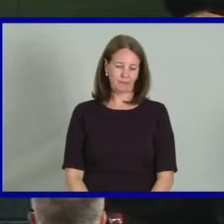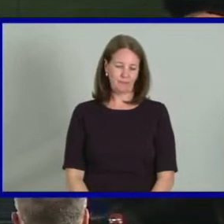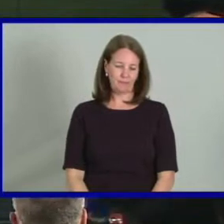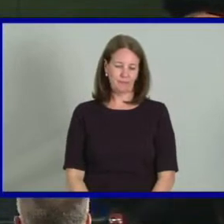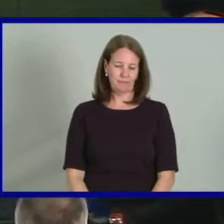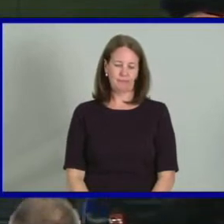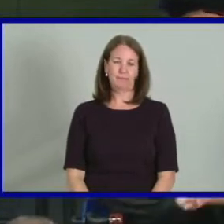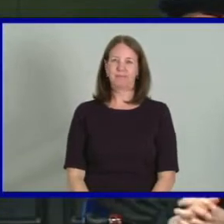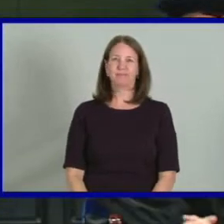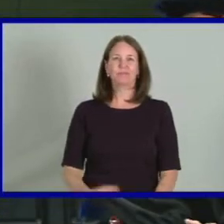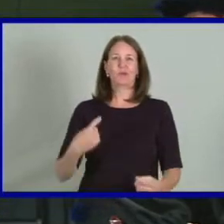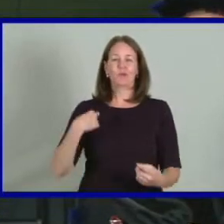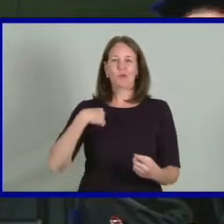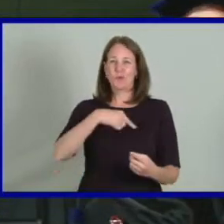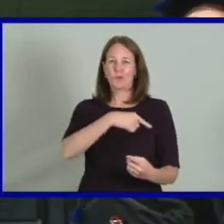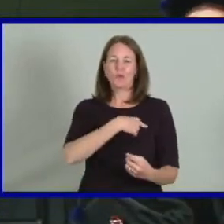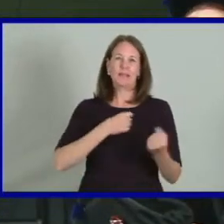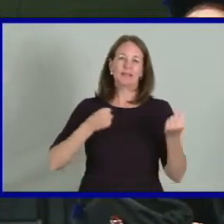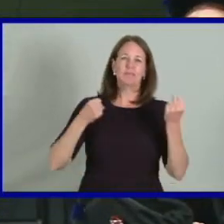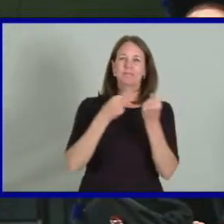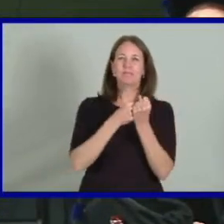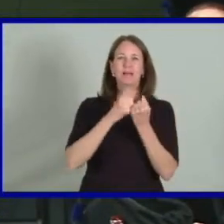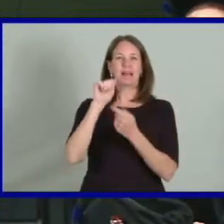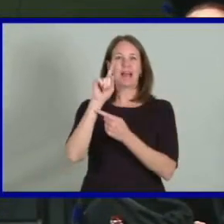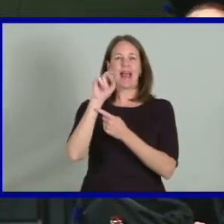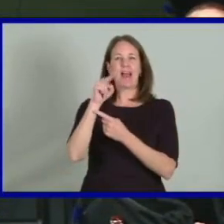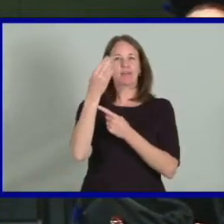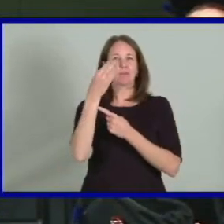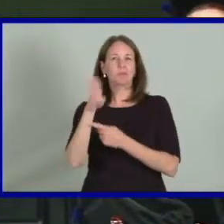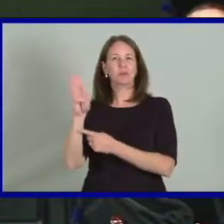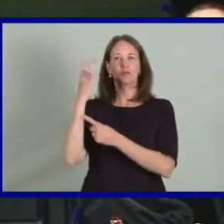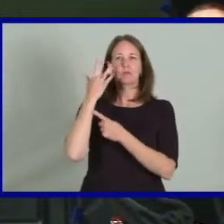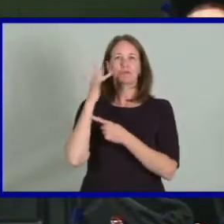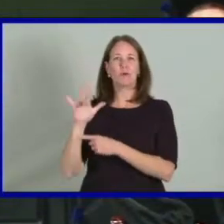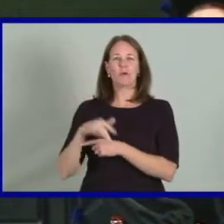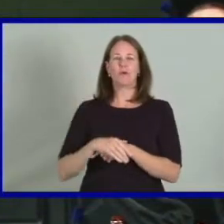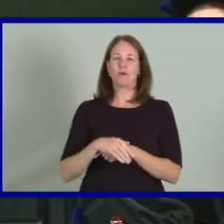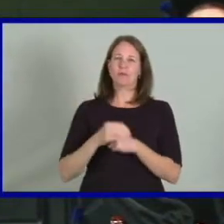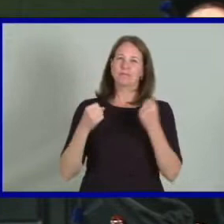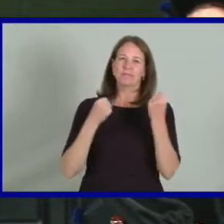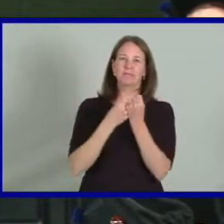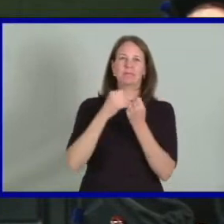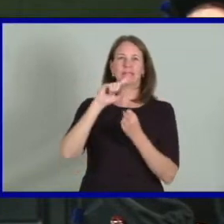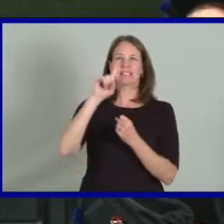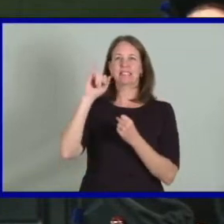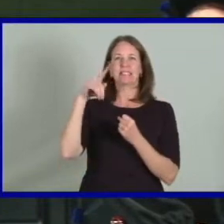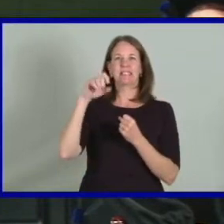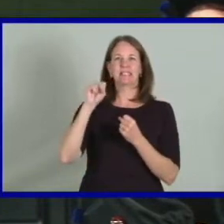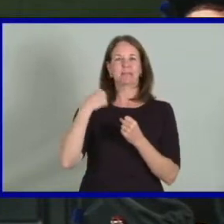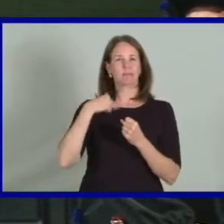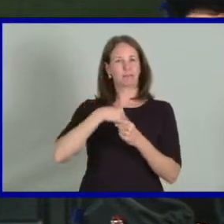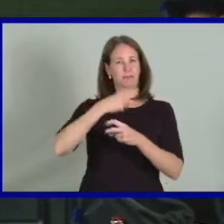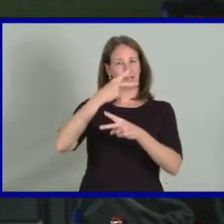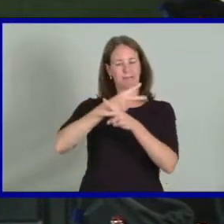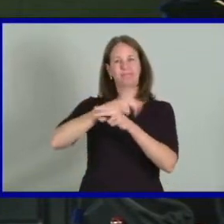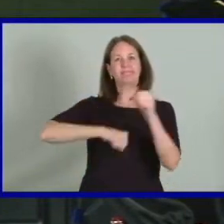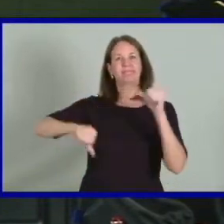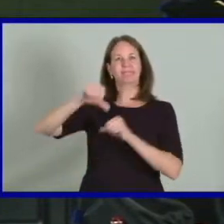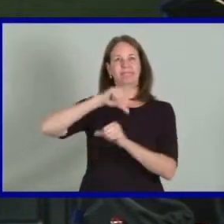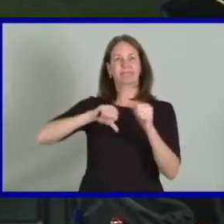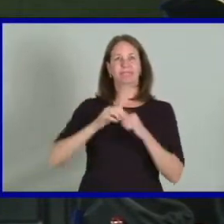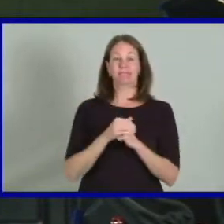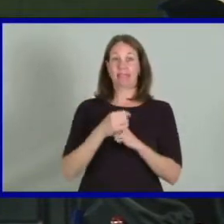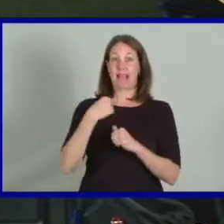We are the Akron Blue and Gold, and we Zips are everywhere, and we take care of our own. As